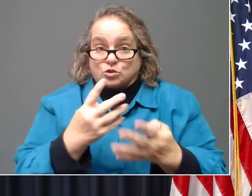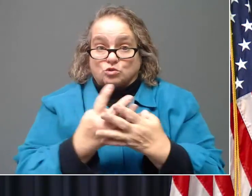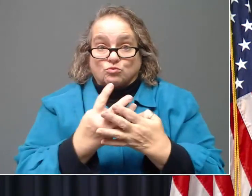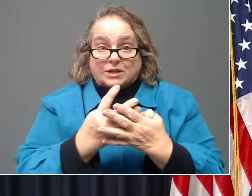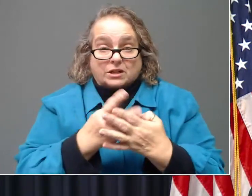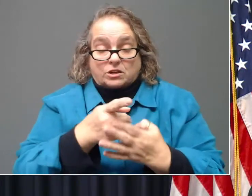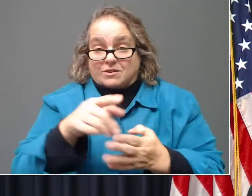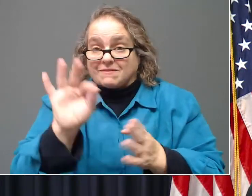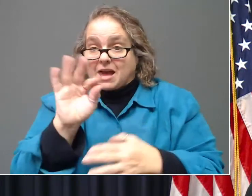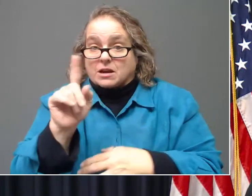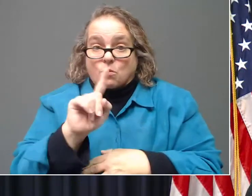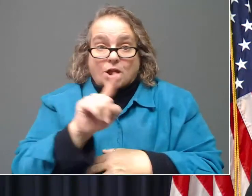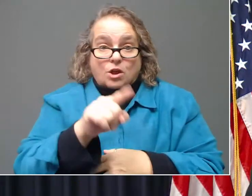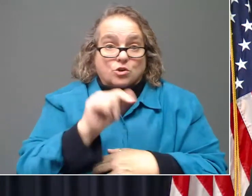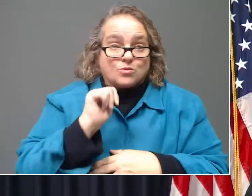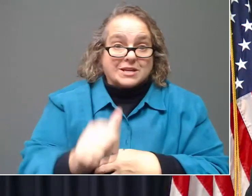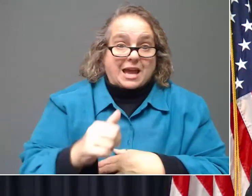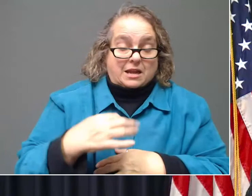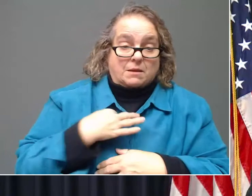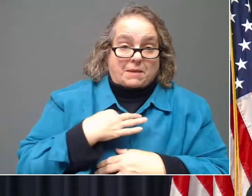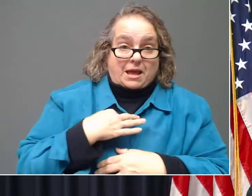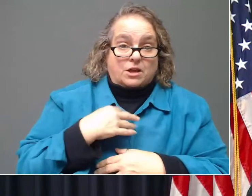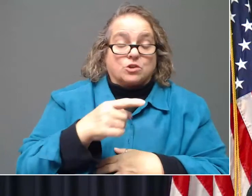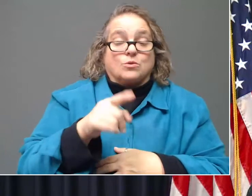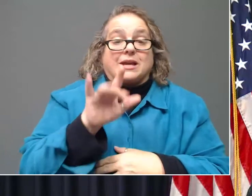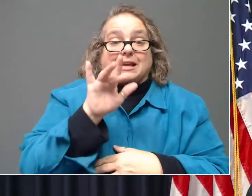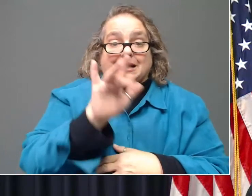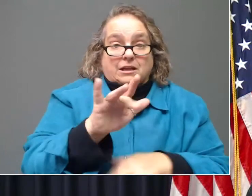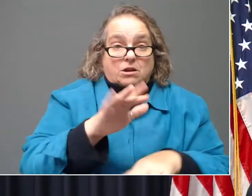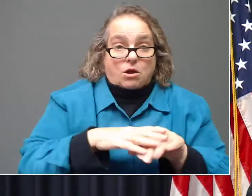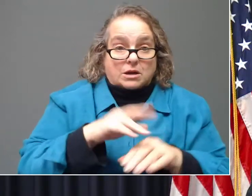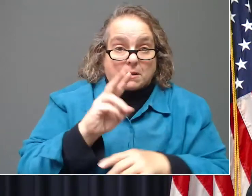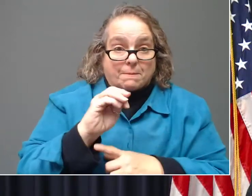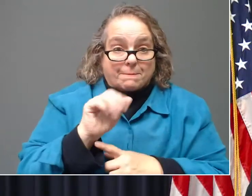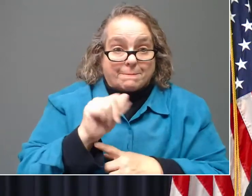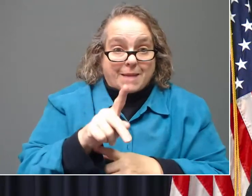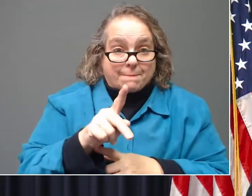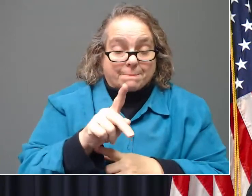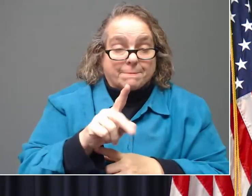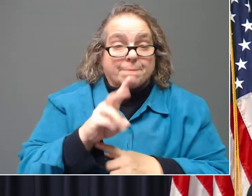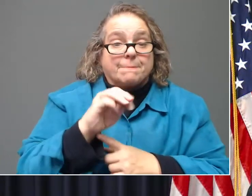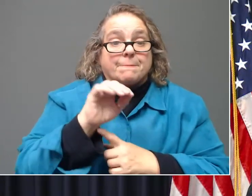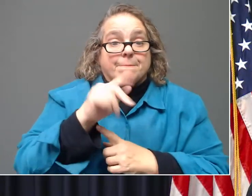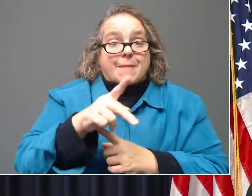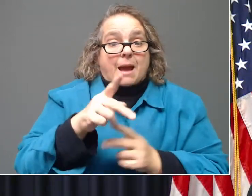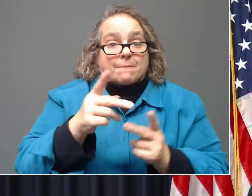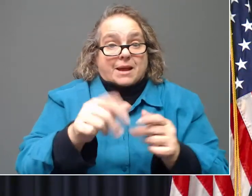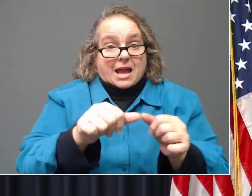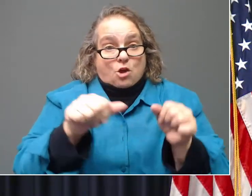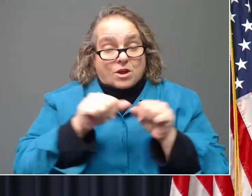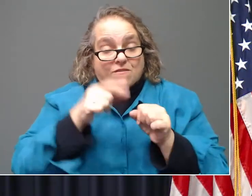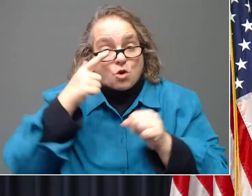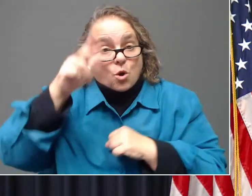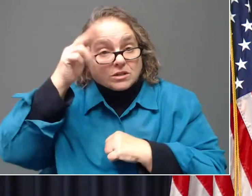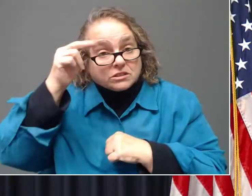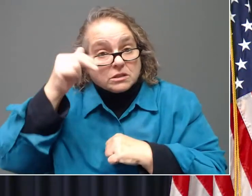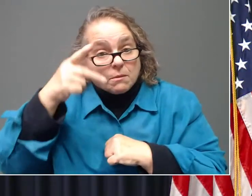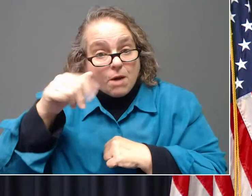the vaccine, you can click on the map location for the horse park, and find a